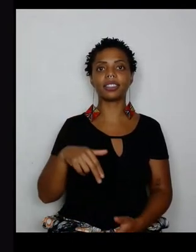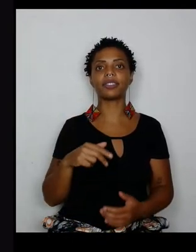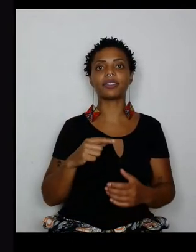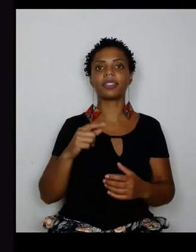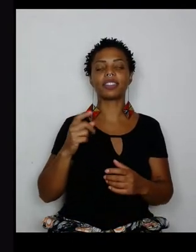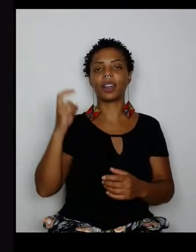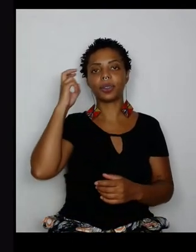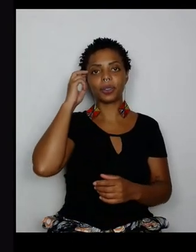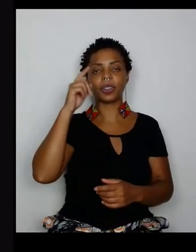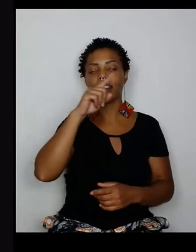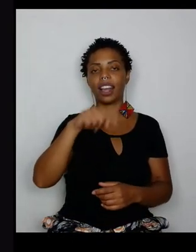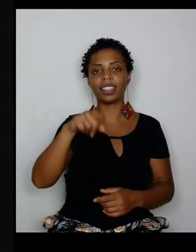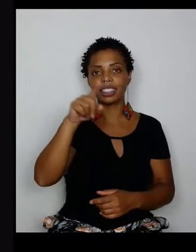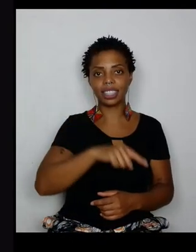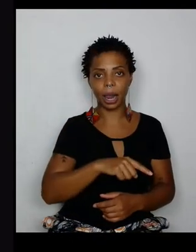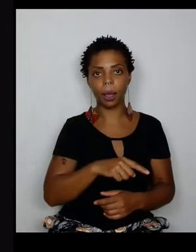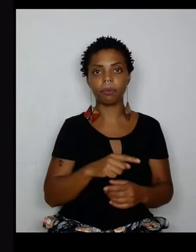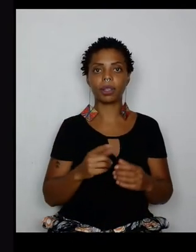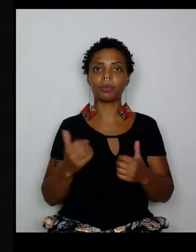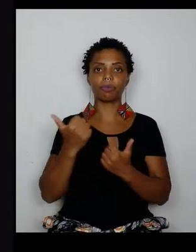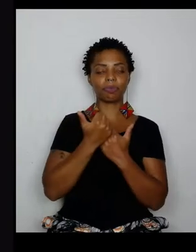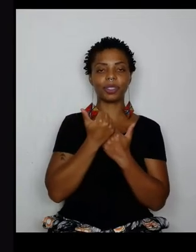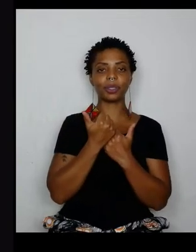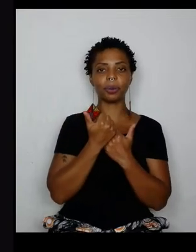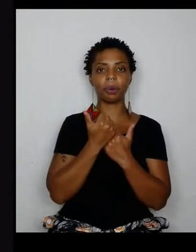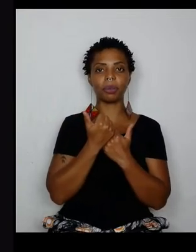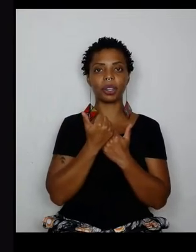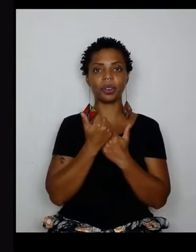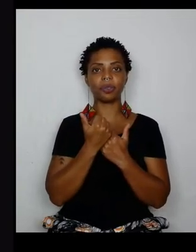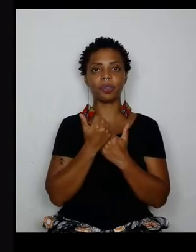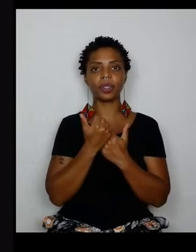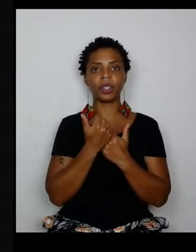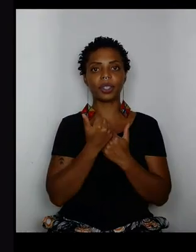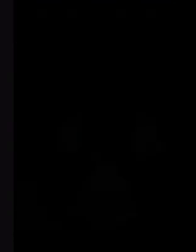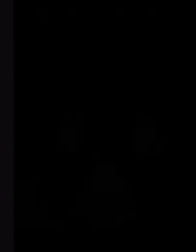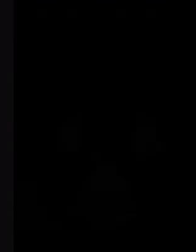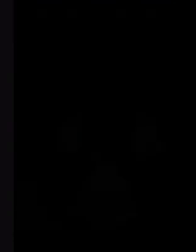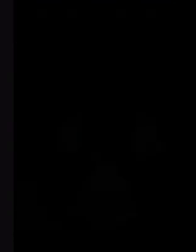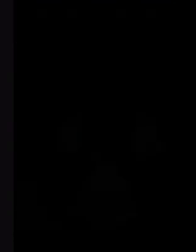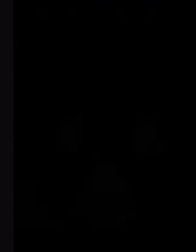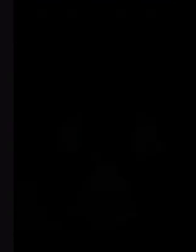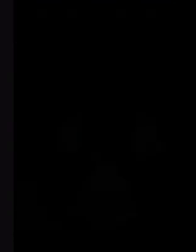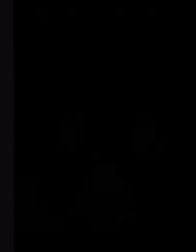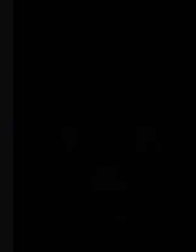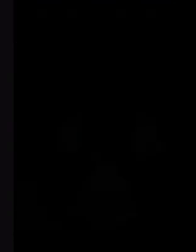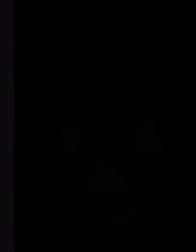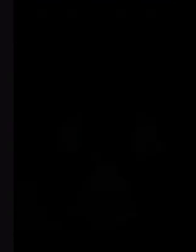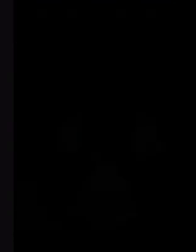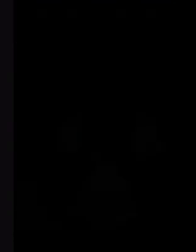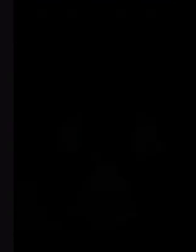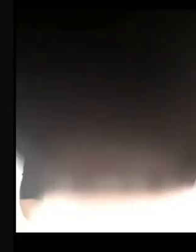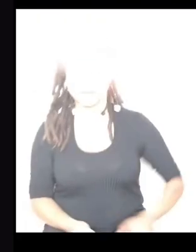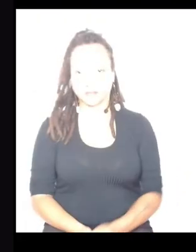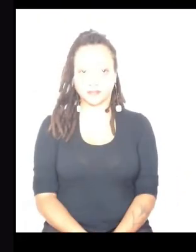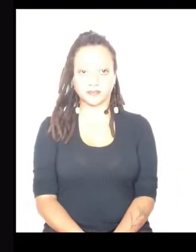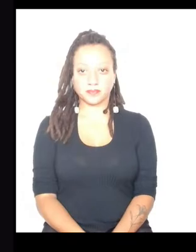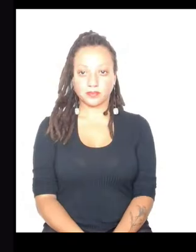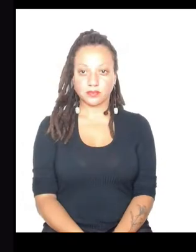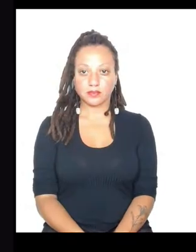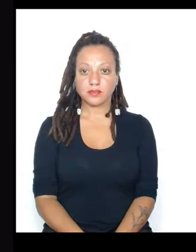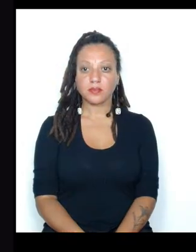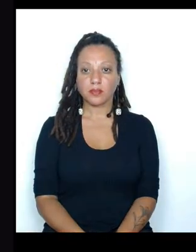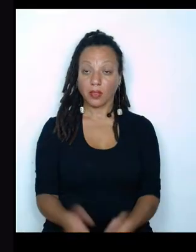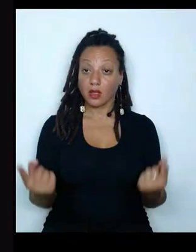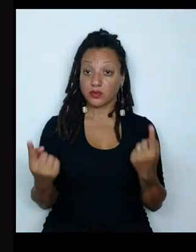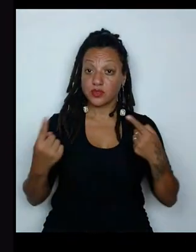look this arguably presents more of a challenge to the existing and prevailing hegemonies as it suggests a critical